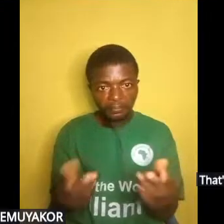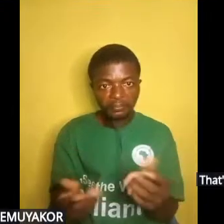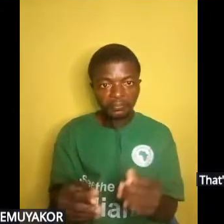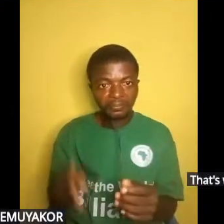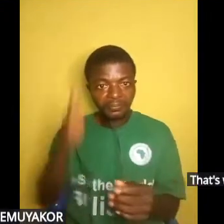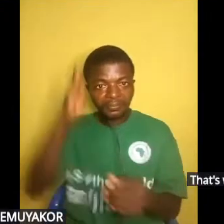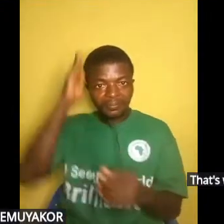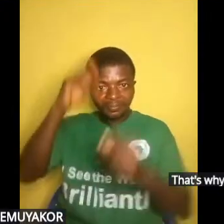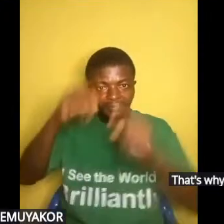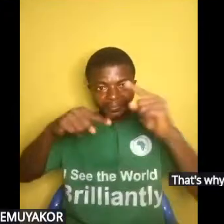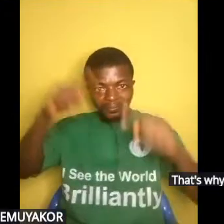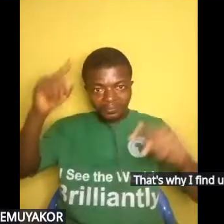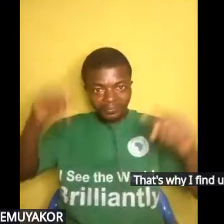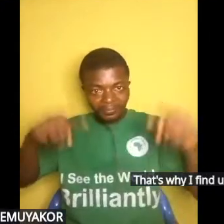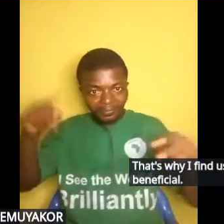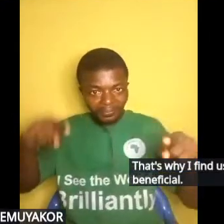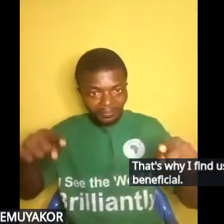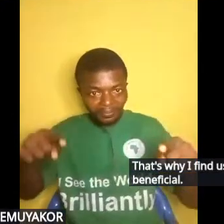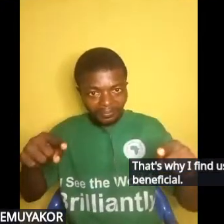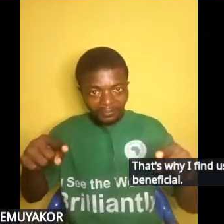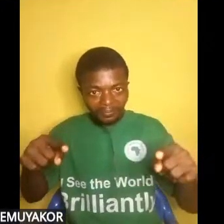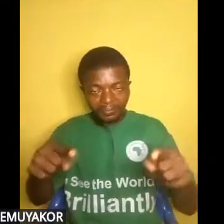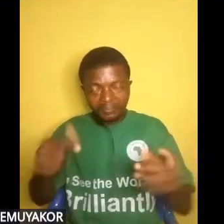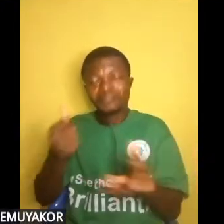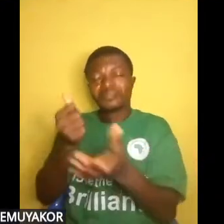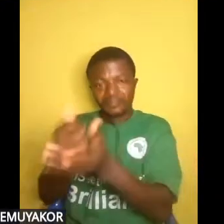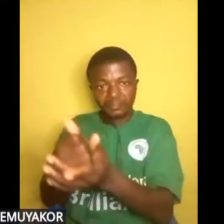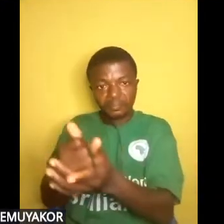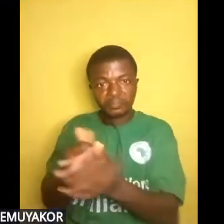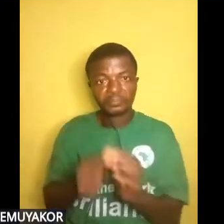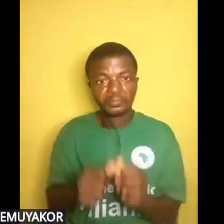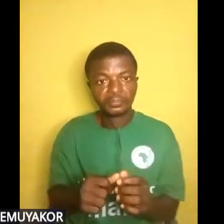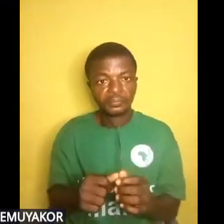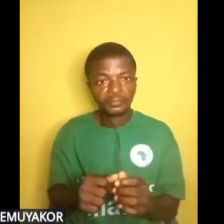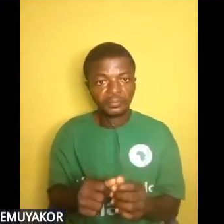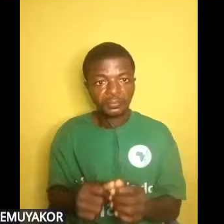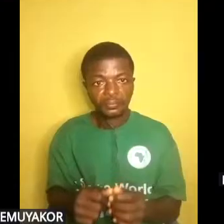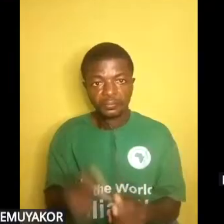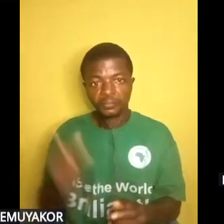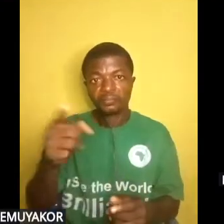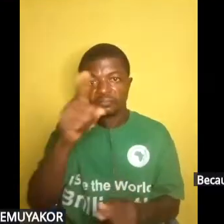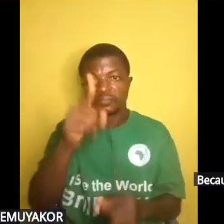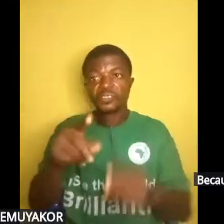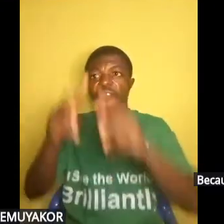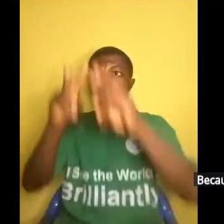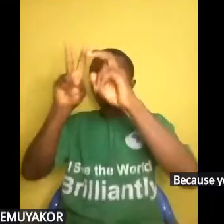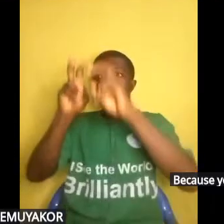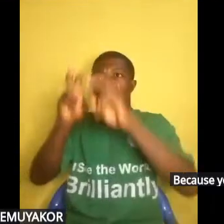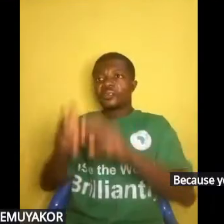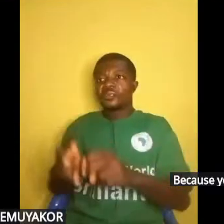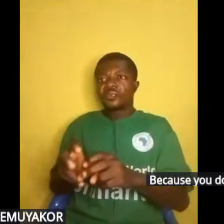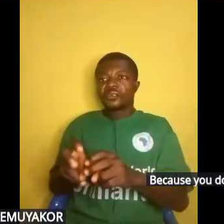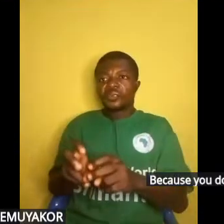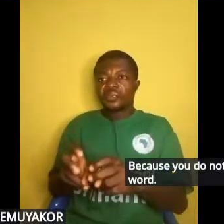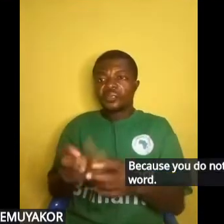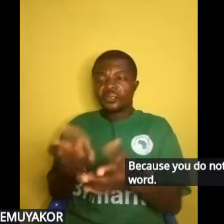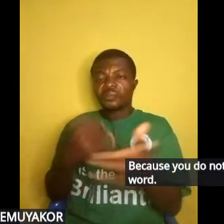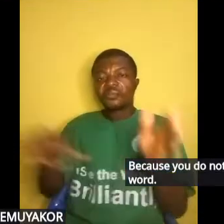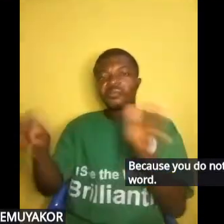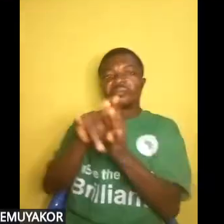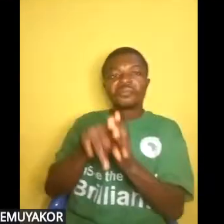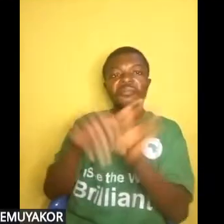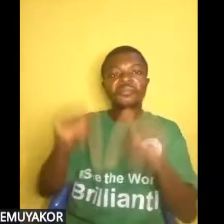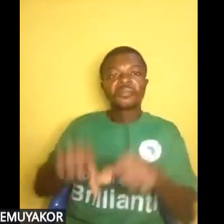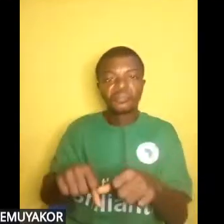to be much more beneficial, because you do not need a diagnosis to be neurodivergent. It's not a medical word. It's just